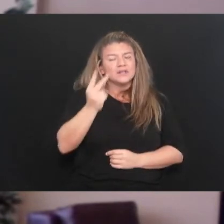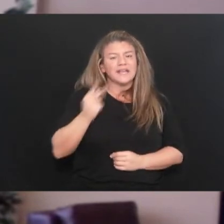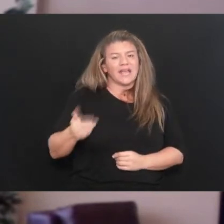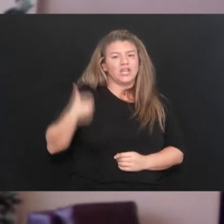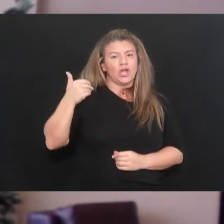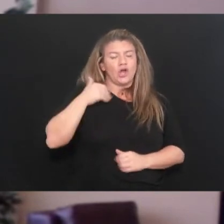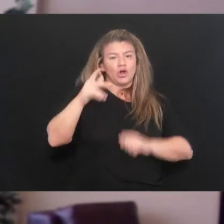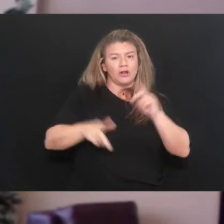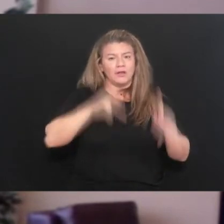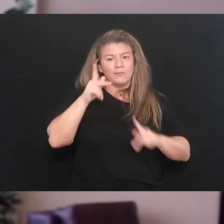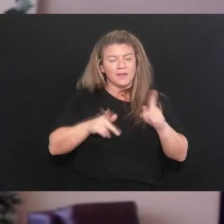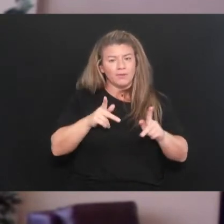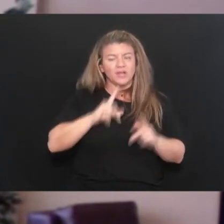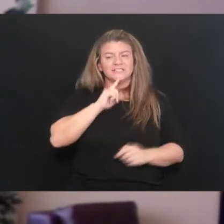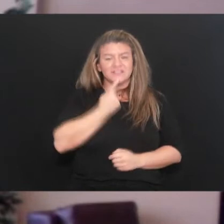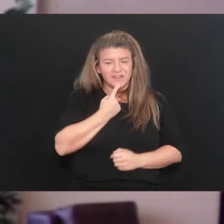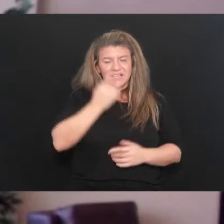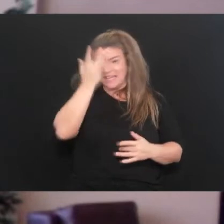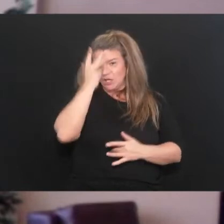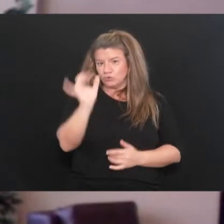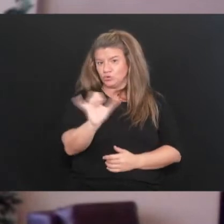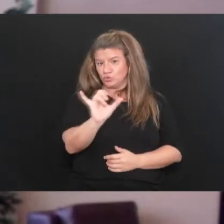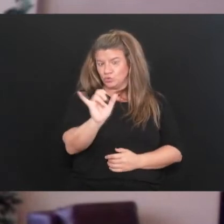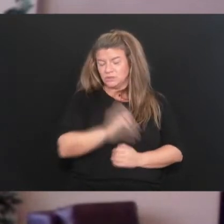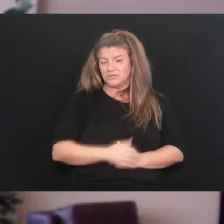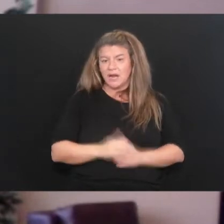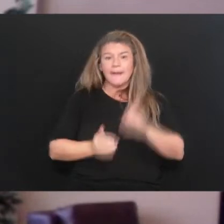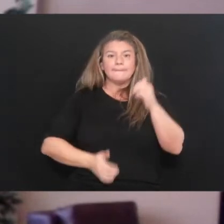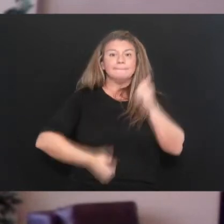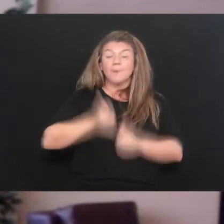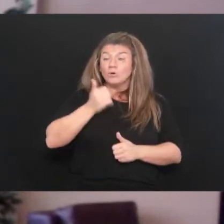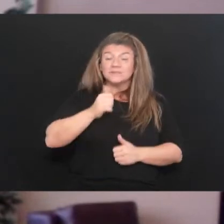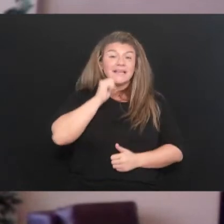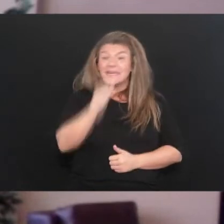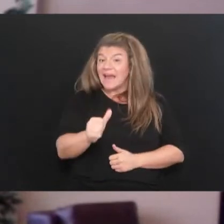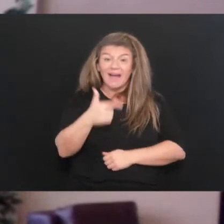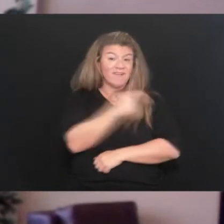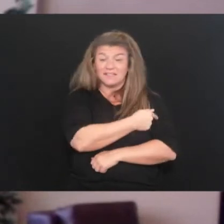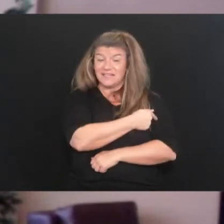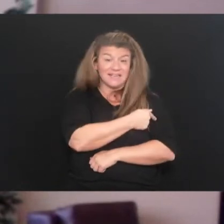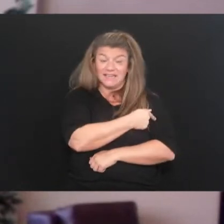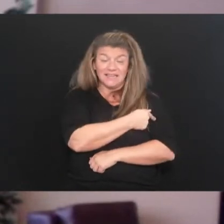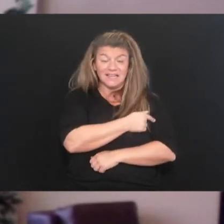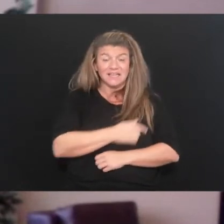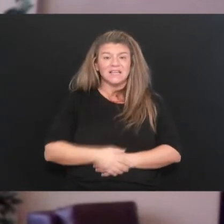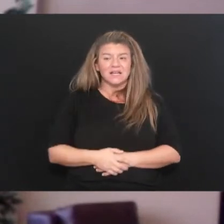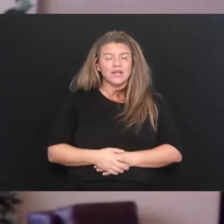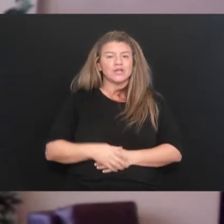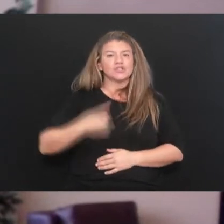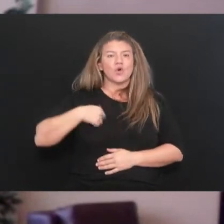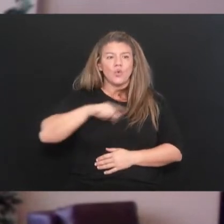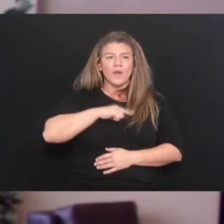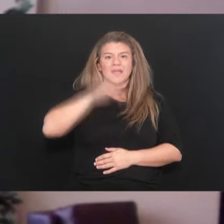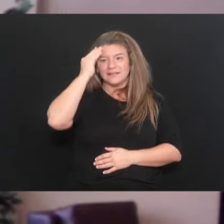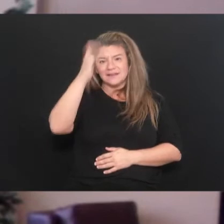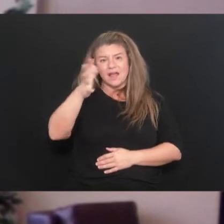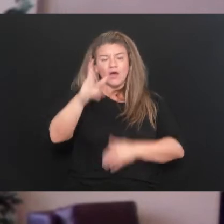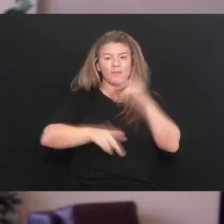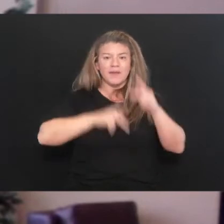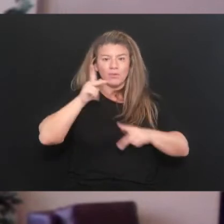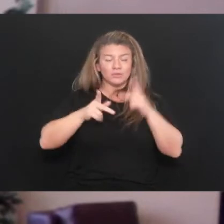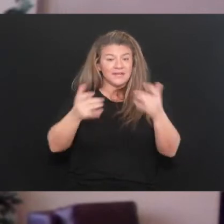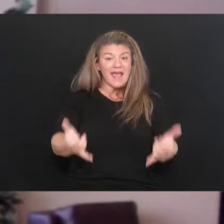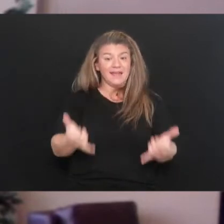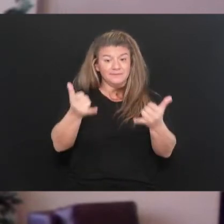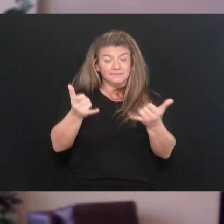now get severely ill as well, mostly unvaccinated. So we would absolutely tell people today, and it's